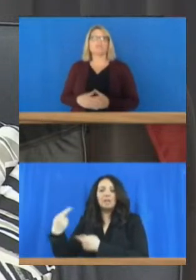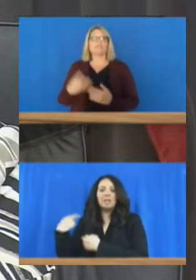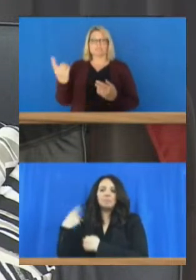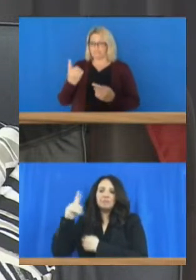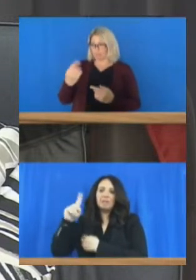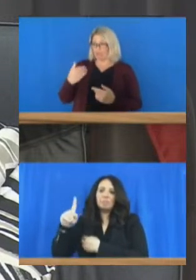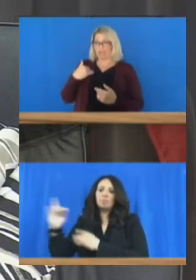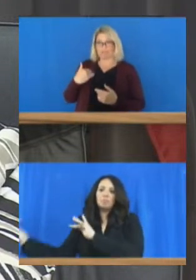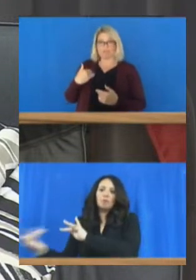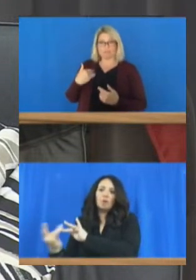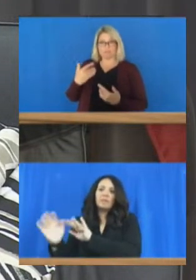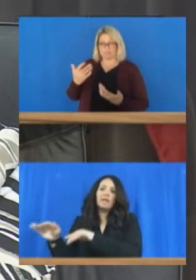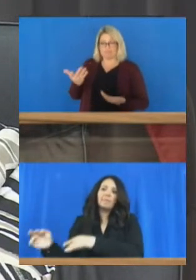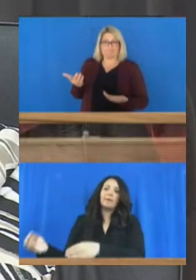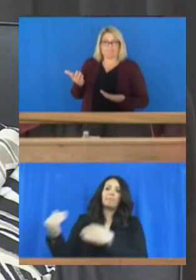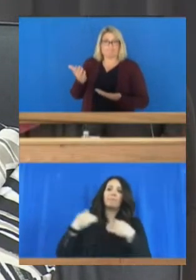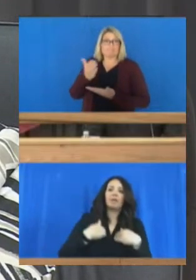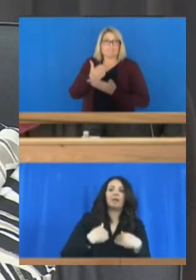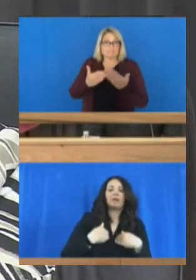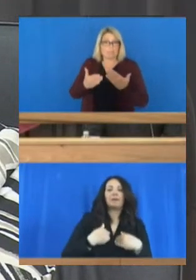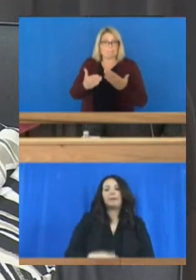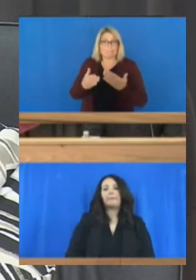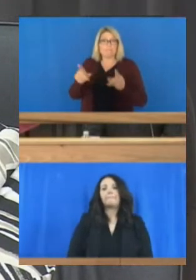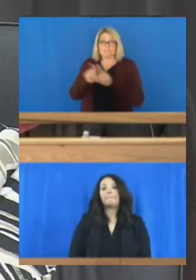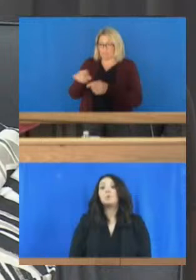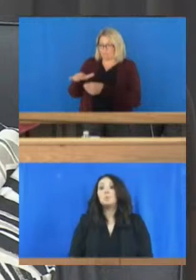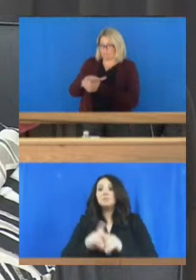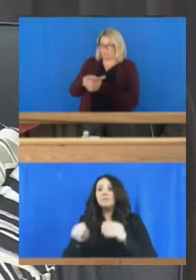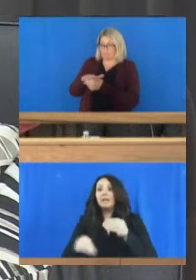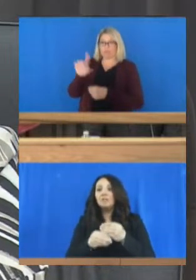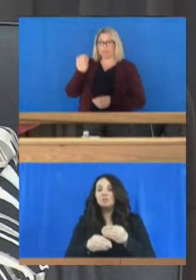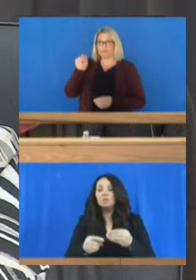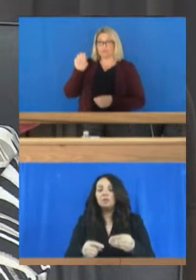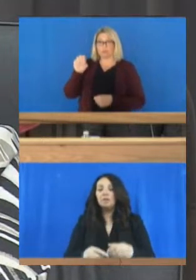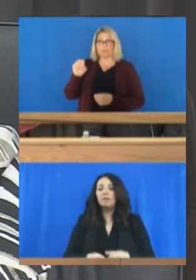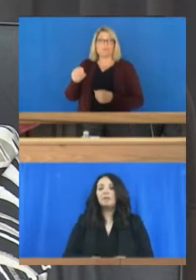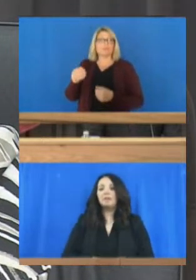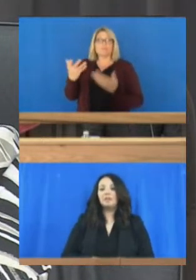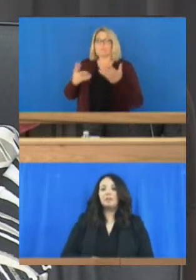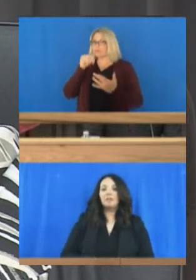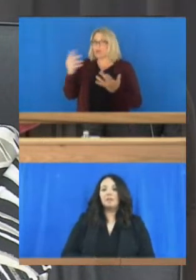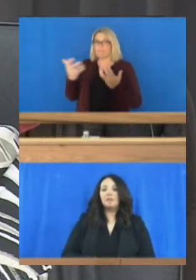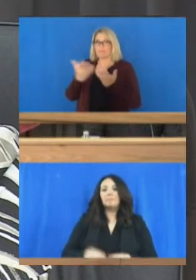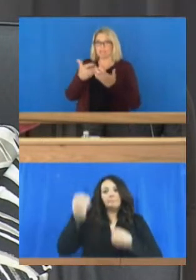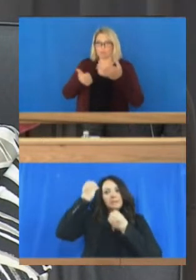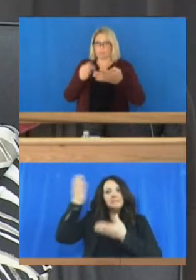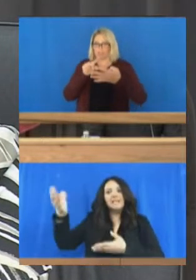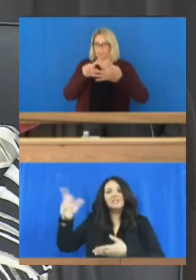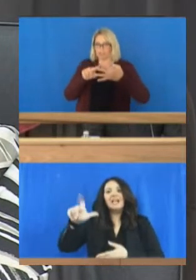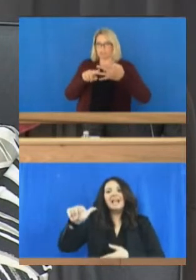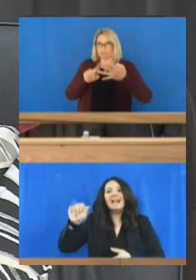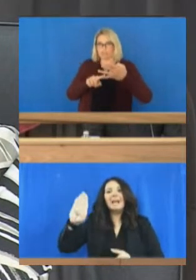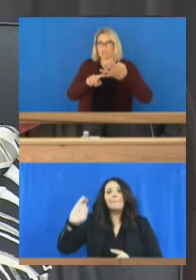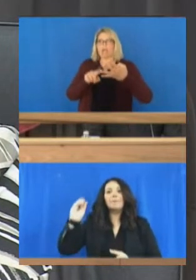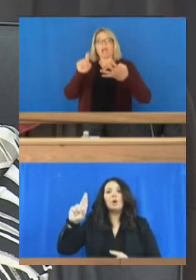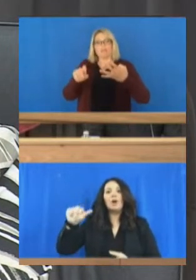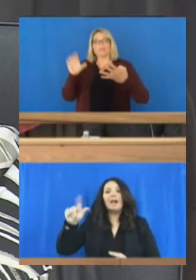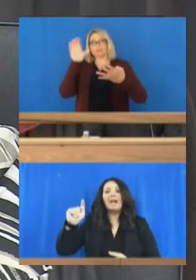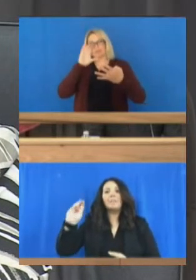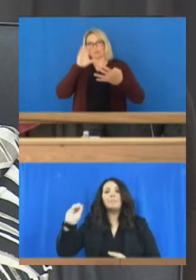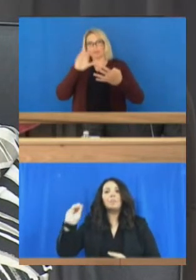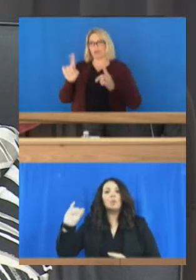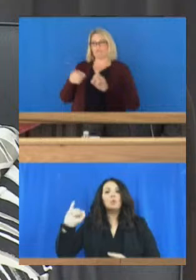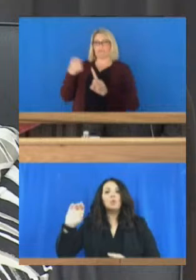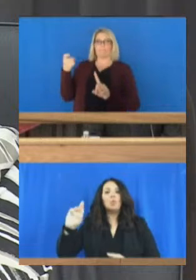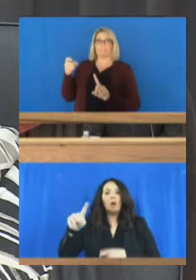some concerns about the U.S. CDC guidance for people who are vaccinated. Could you just elaborate on that? Is it too liberal, and